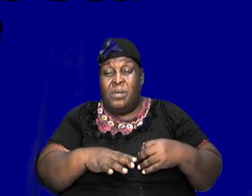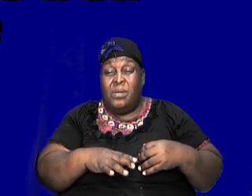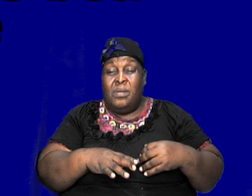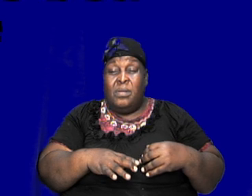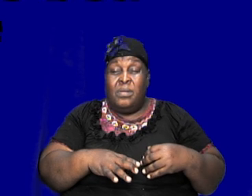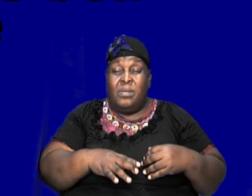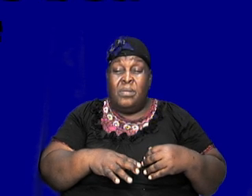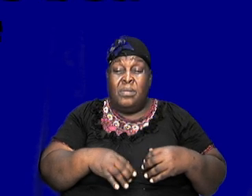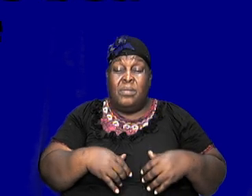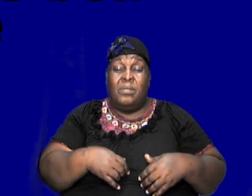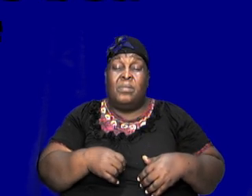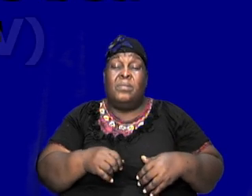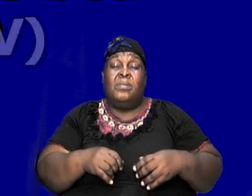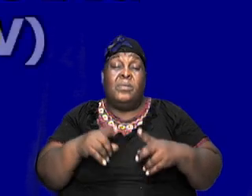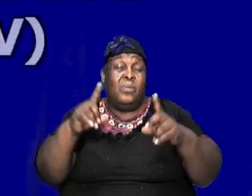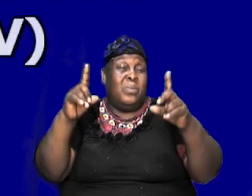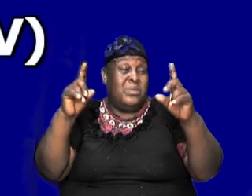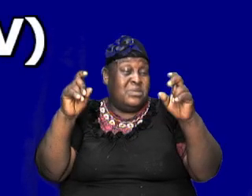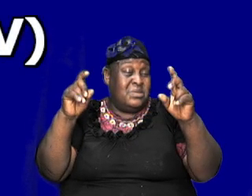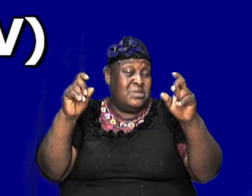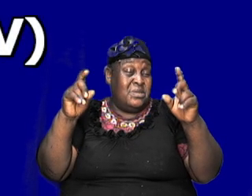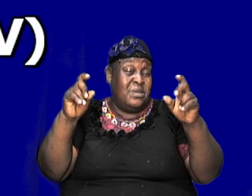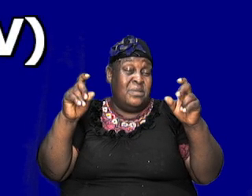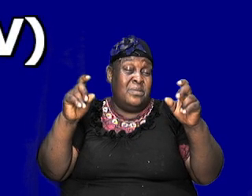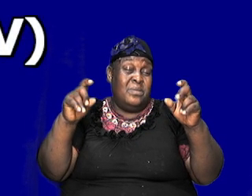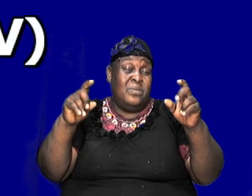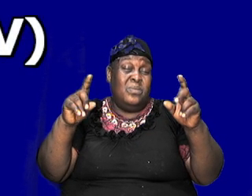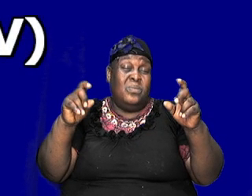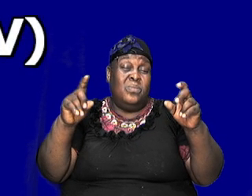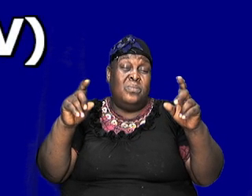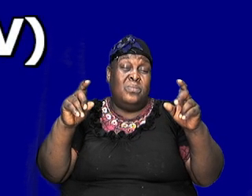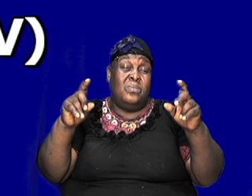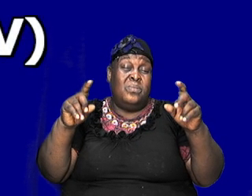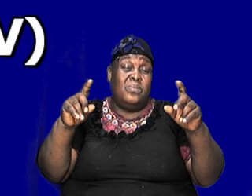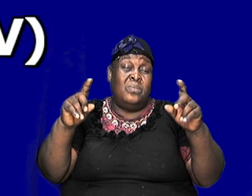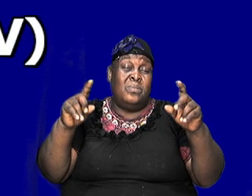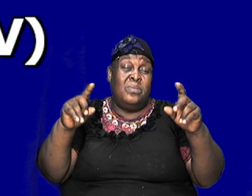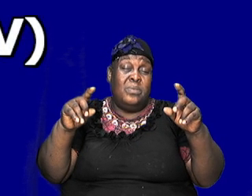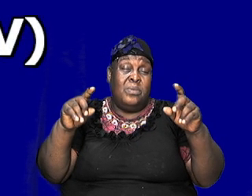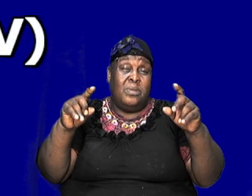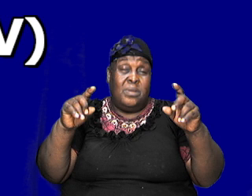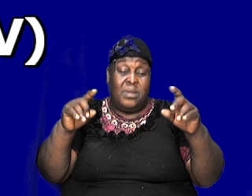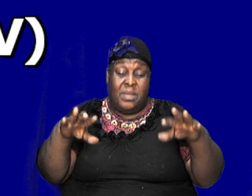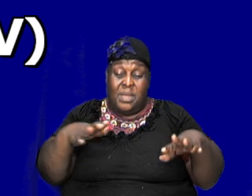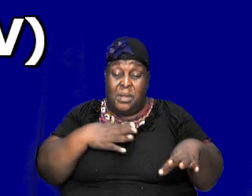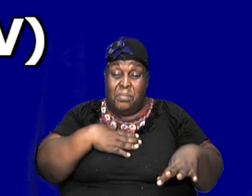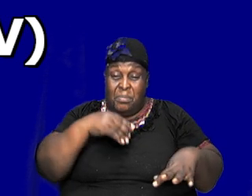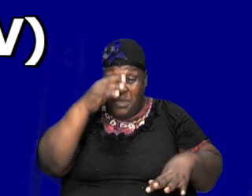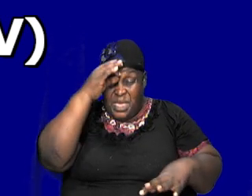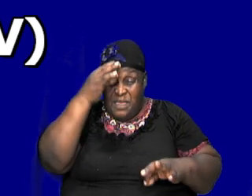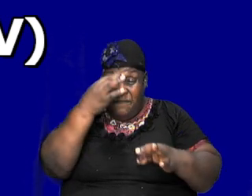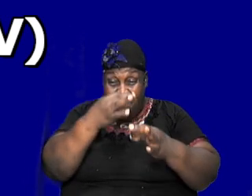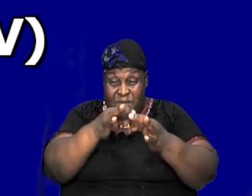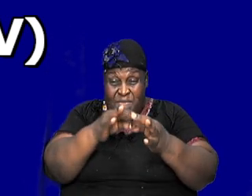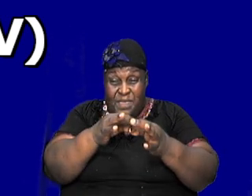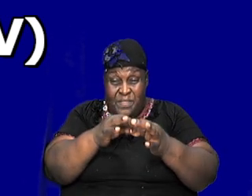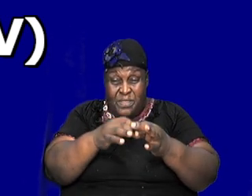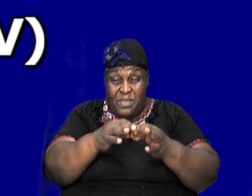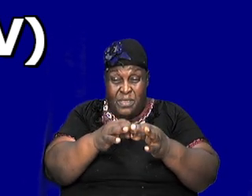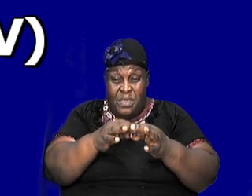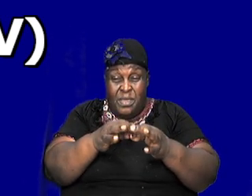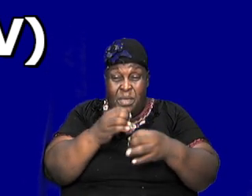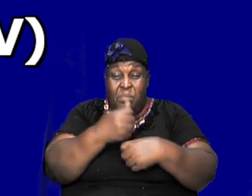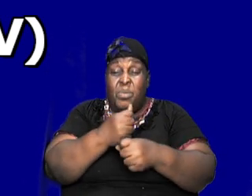want to go there yet. But the question is, can my faith cause you to be